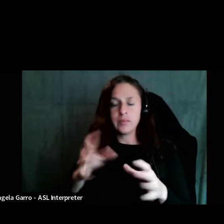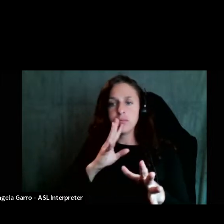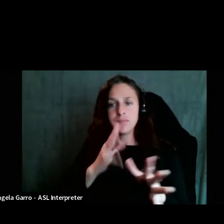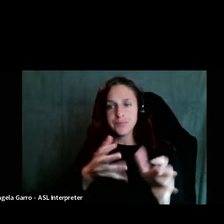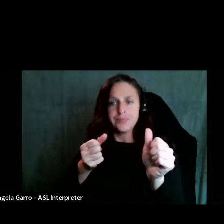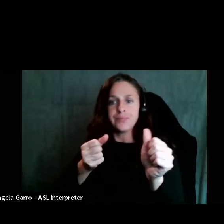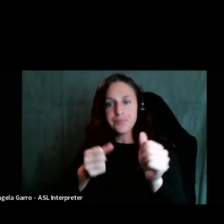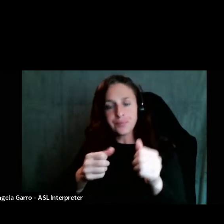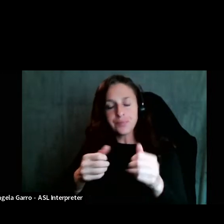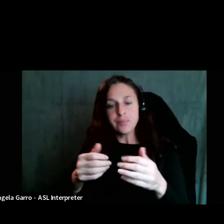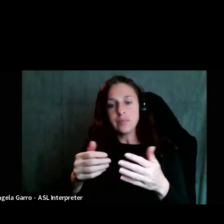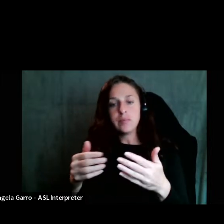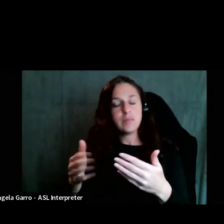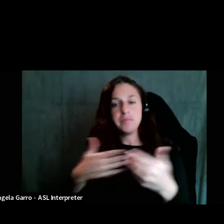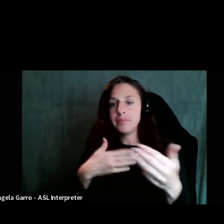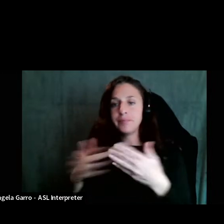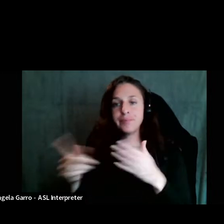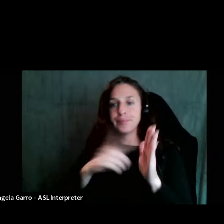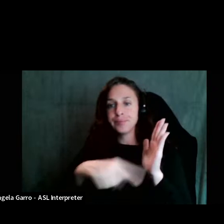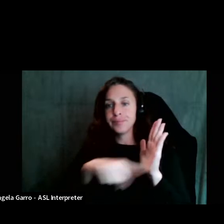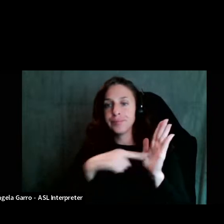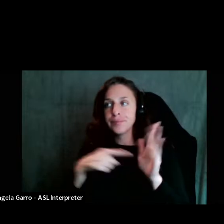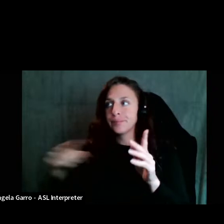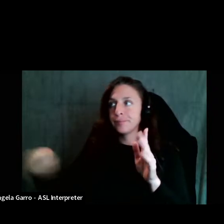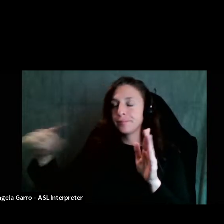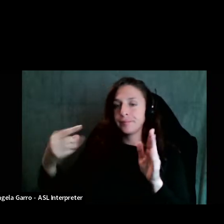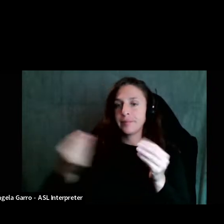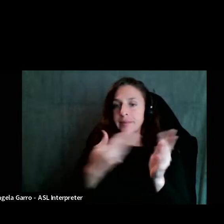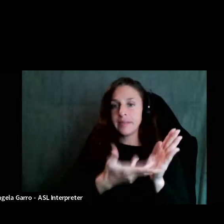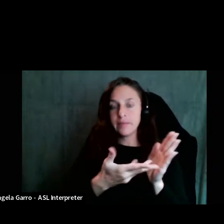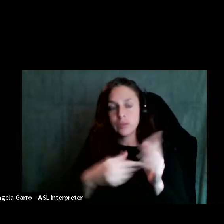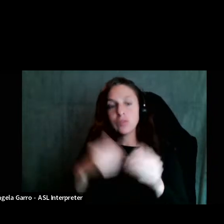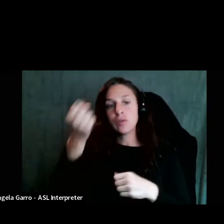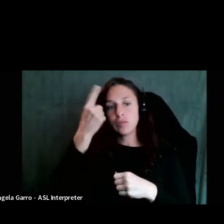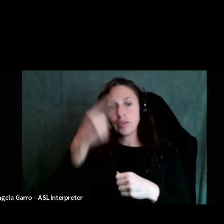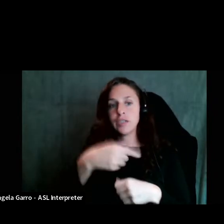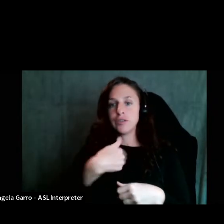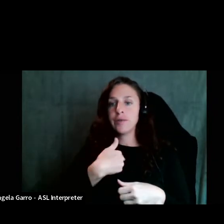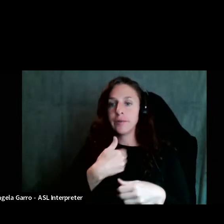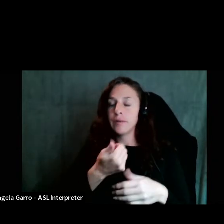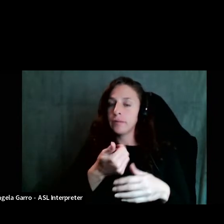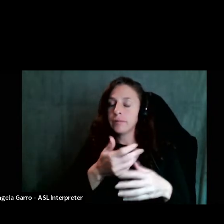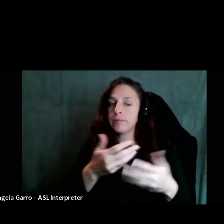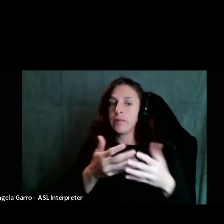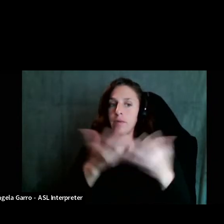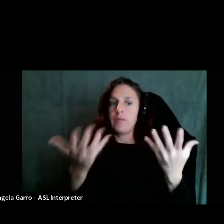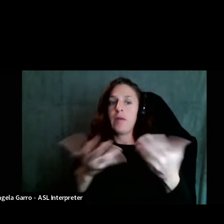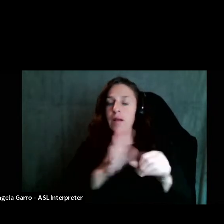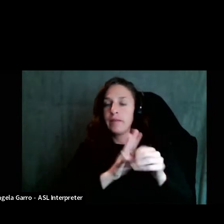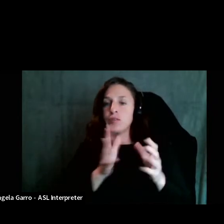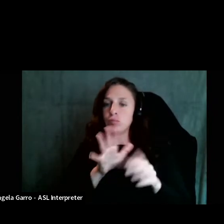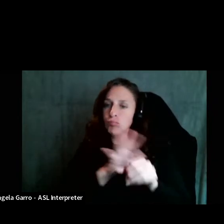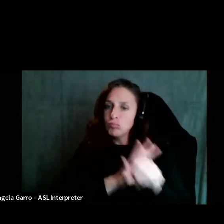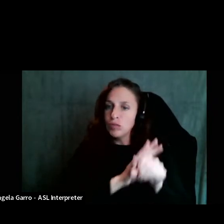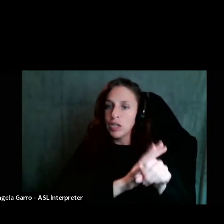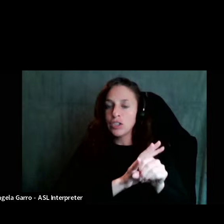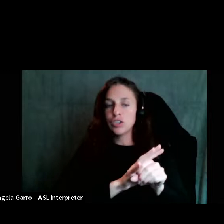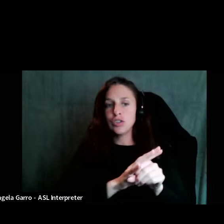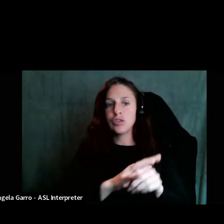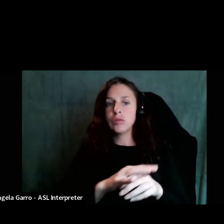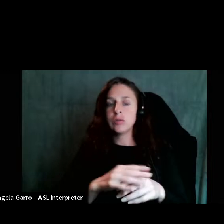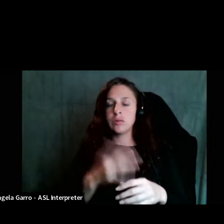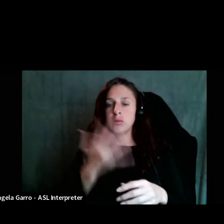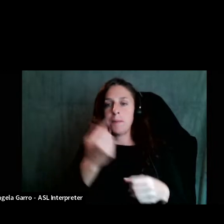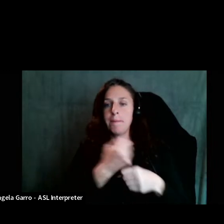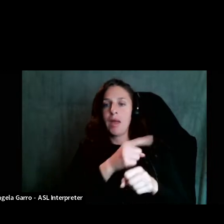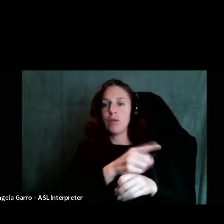that she has been receiving. And I understand that she has been under a lot of pressure in order to silence her. She should not be silenced. It